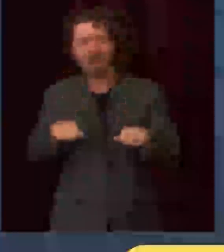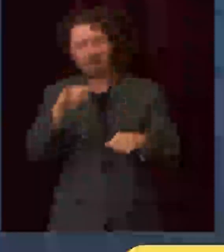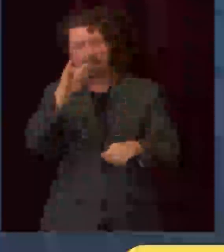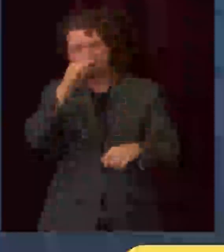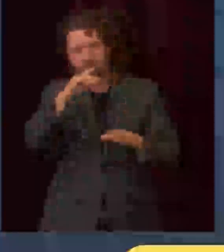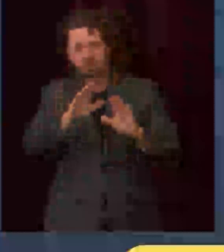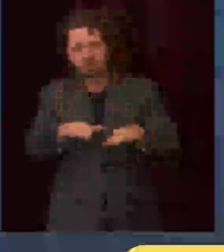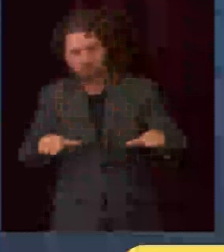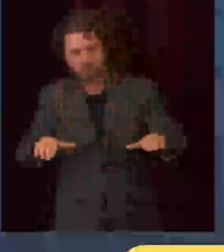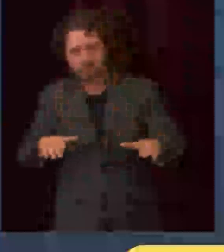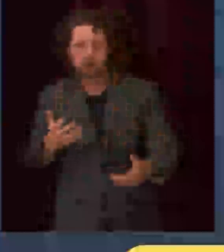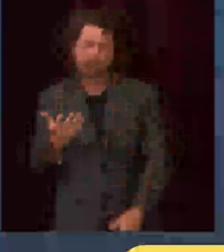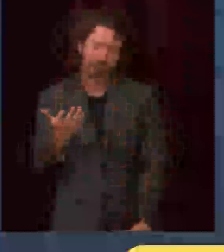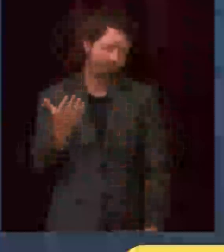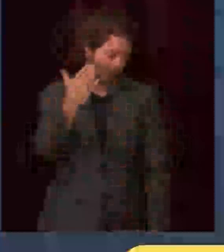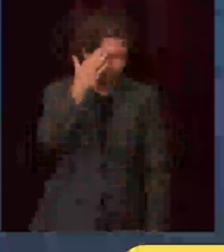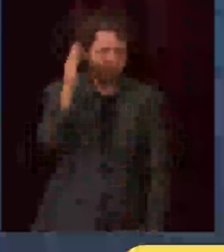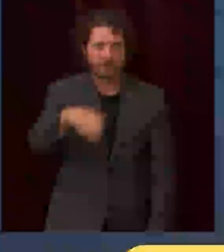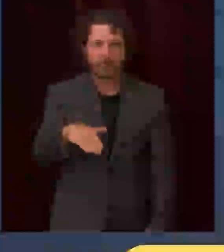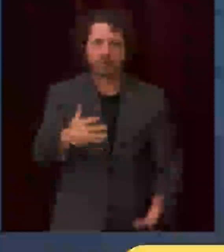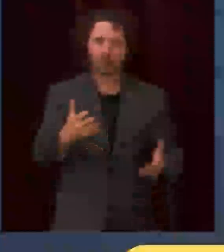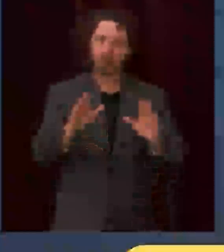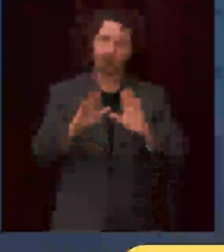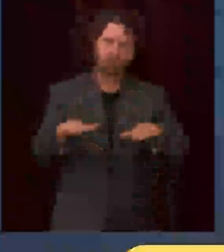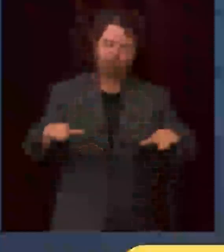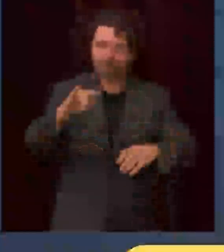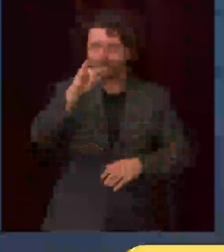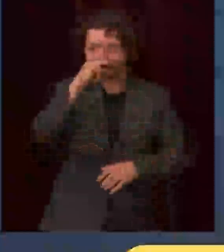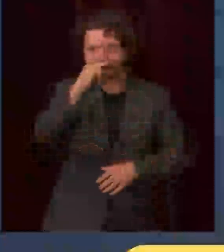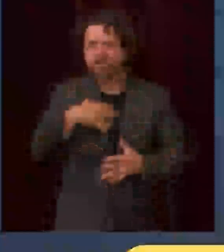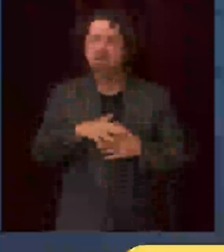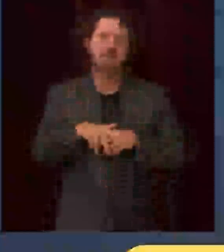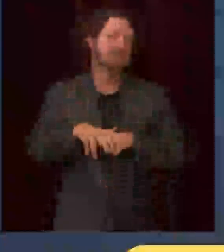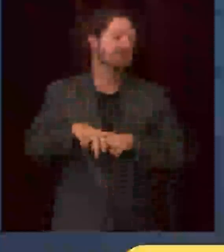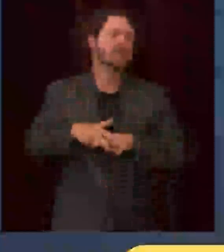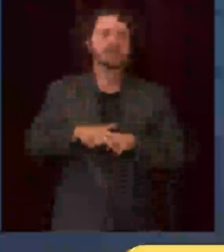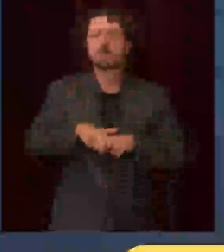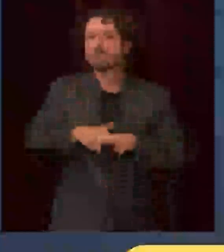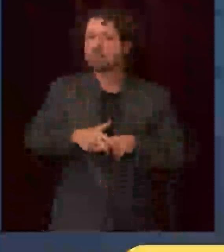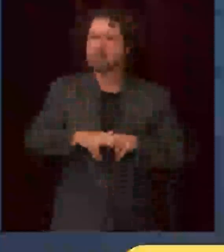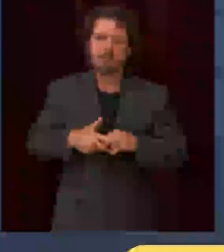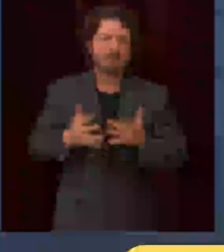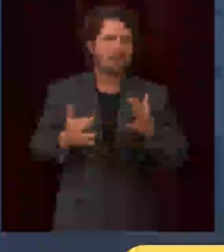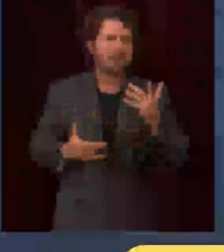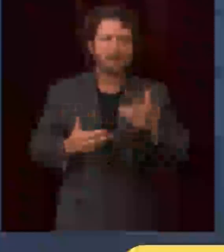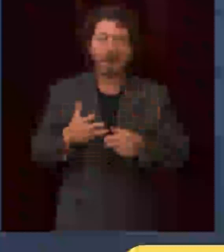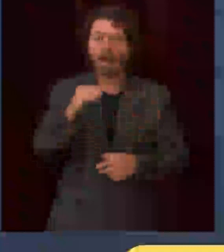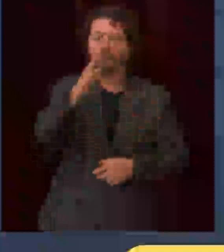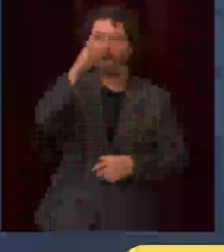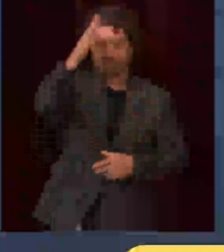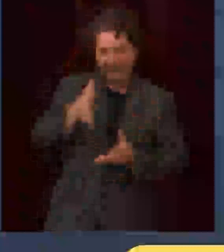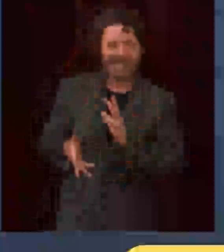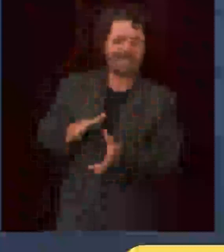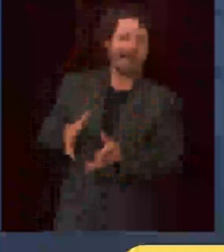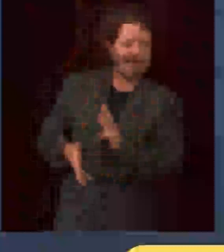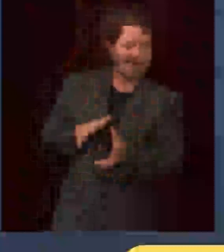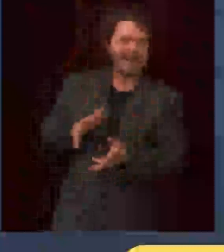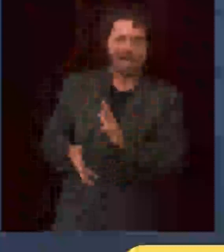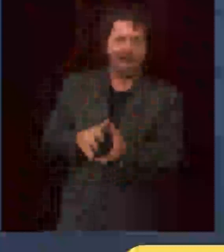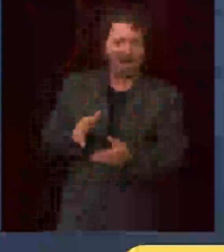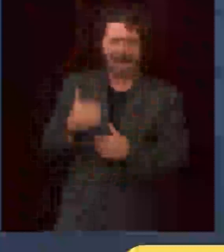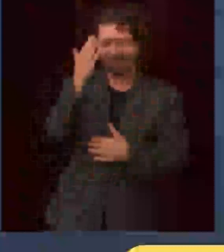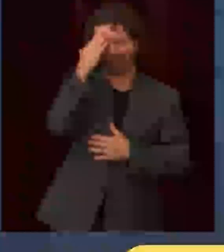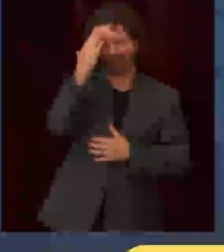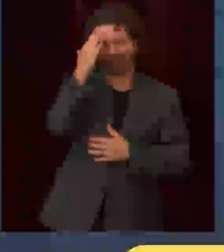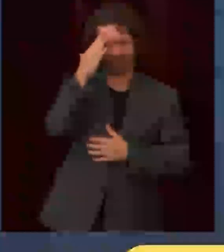we understand how eager our parents and children are. I know my grandson has been eager to visit